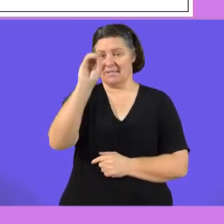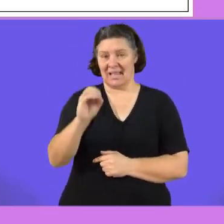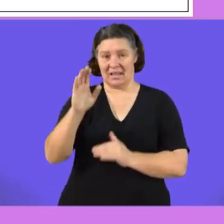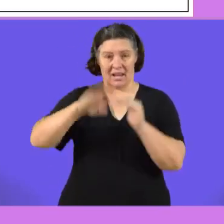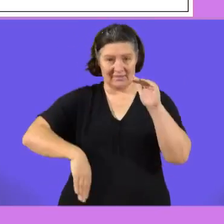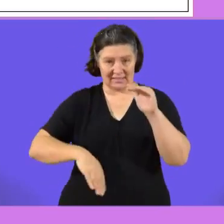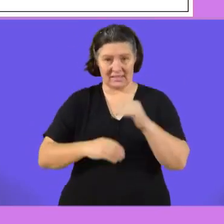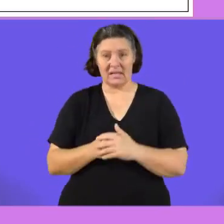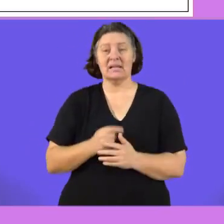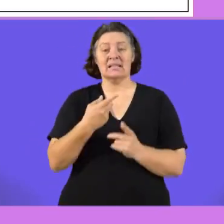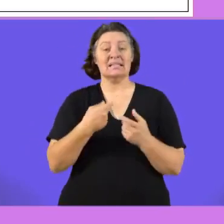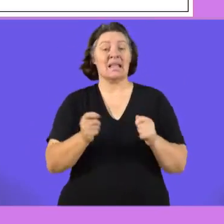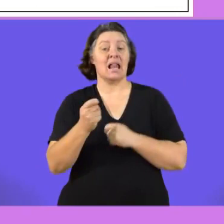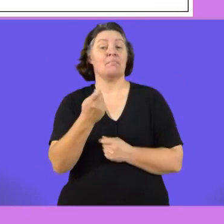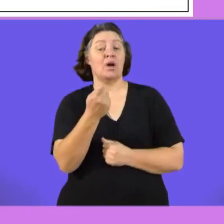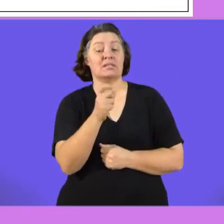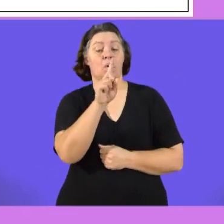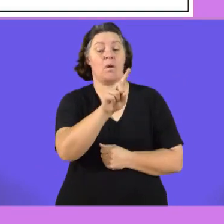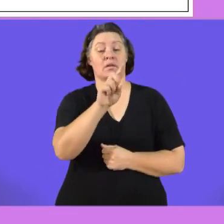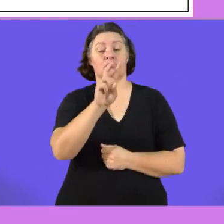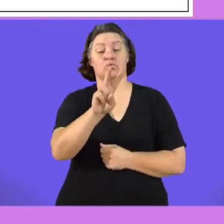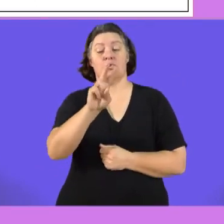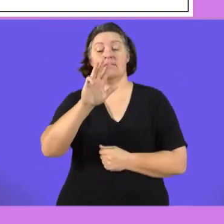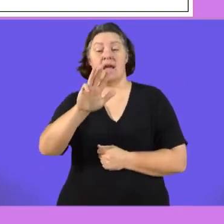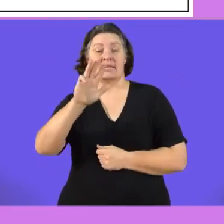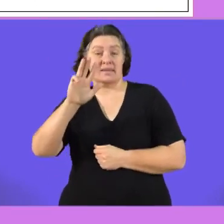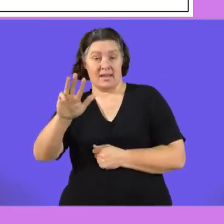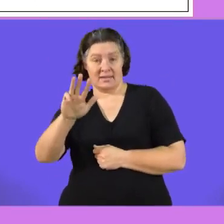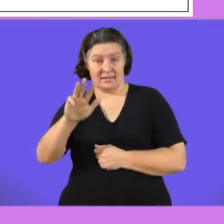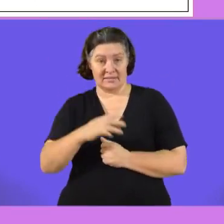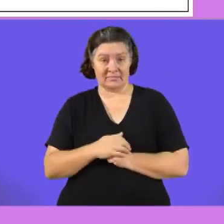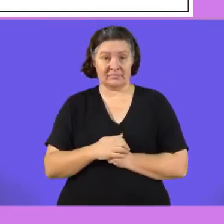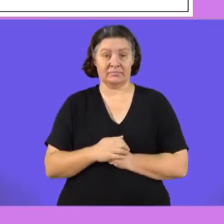20% discount on the selling price. So what is our selling price? We already indicated that's